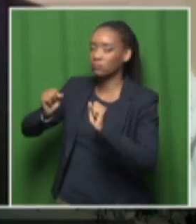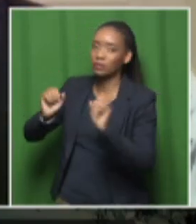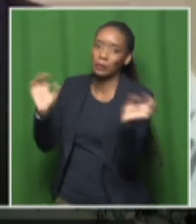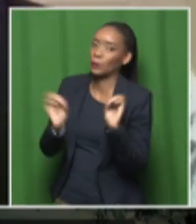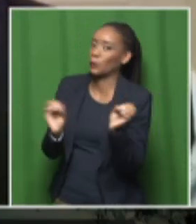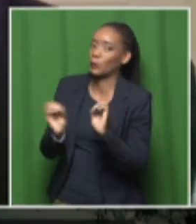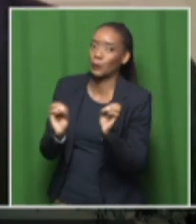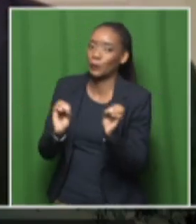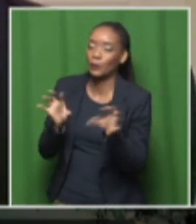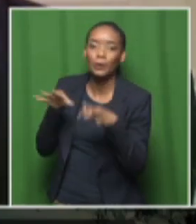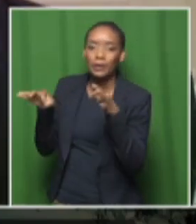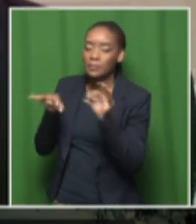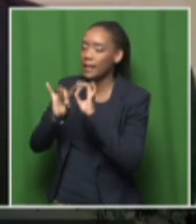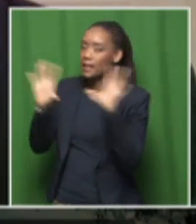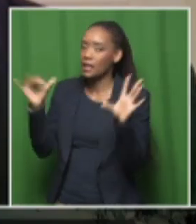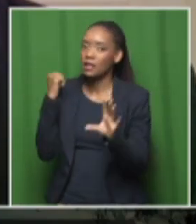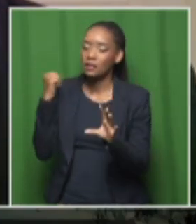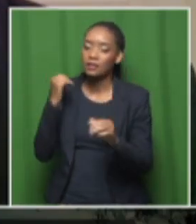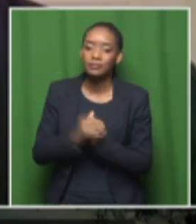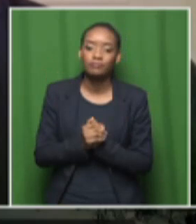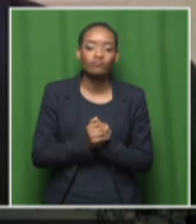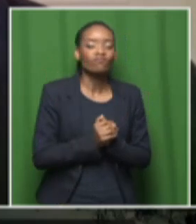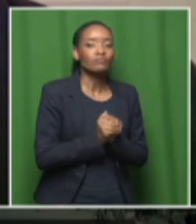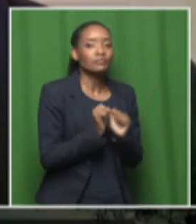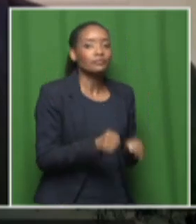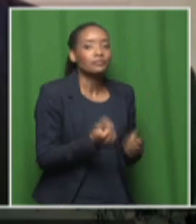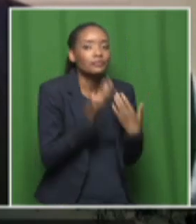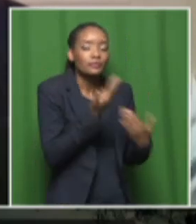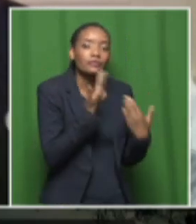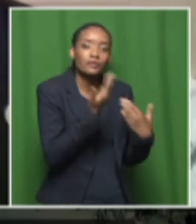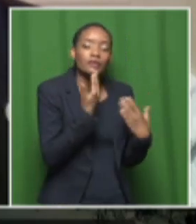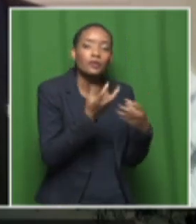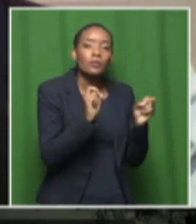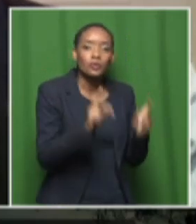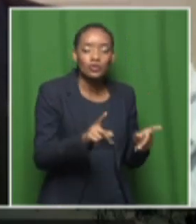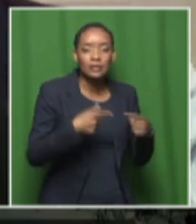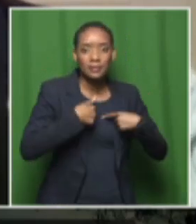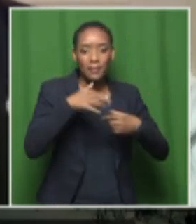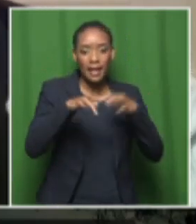No, thank you for this opportunity to explain to you and the public.